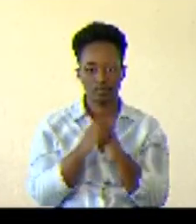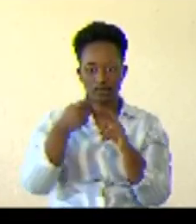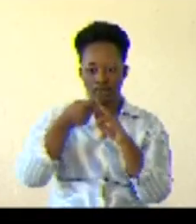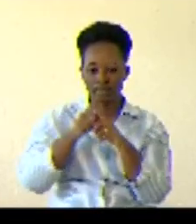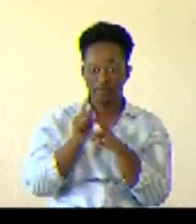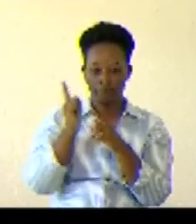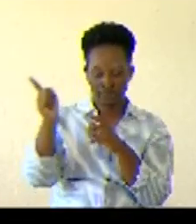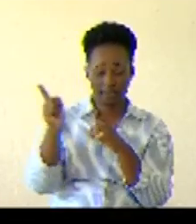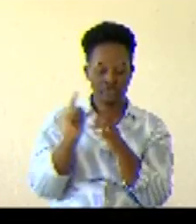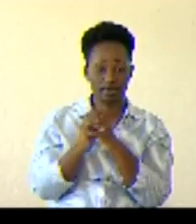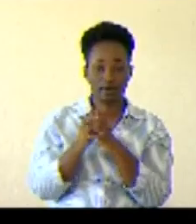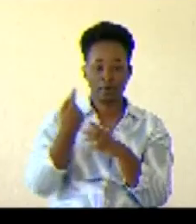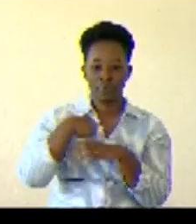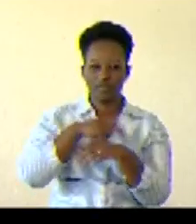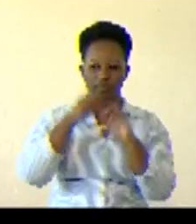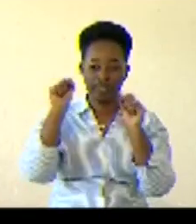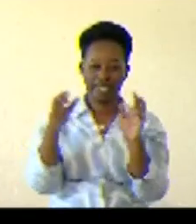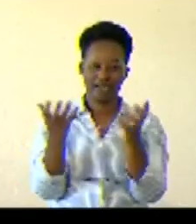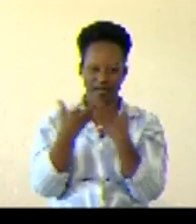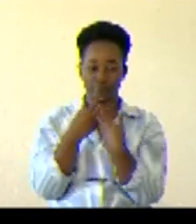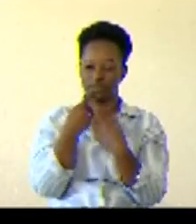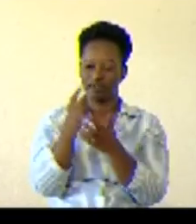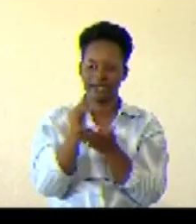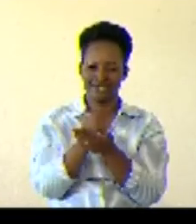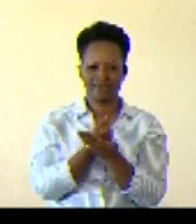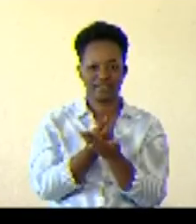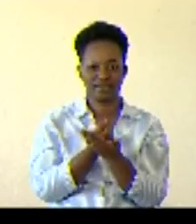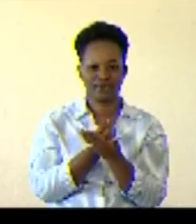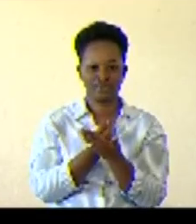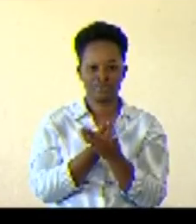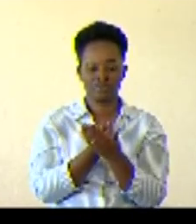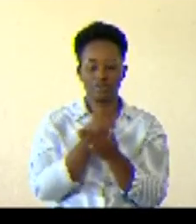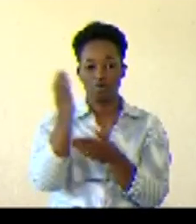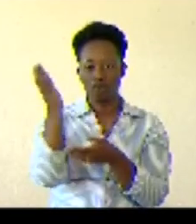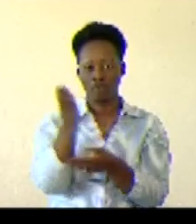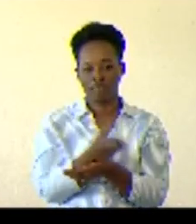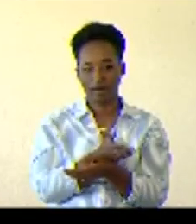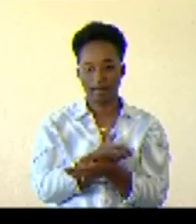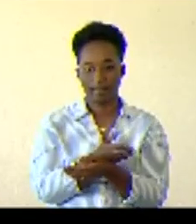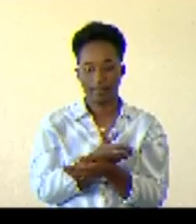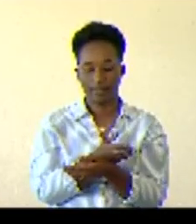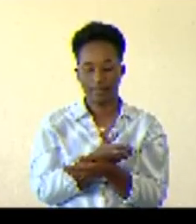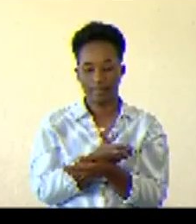from this statement, we can relate to that. We can say savings over